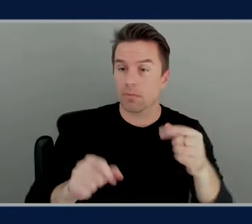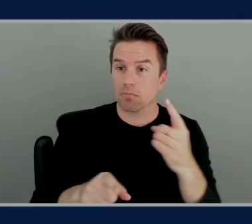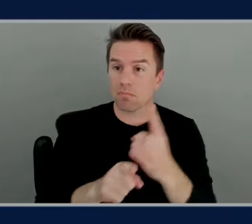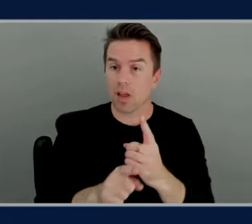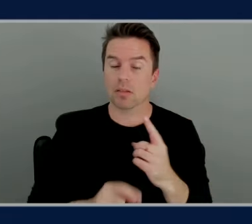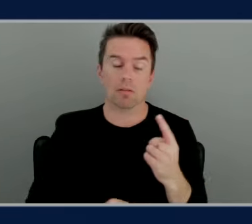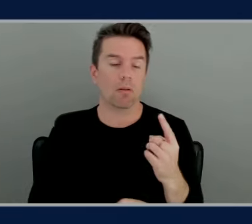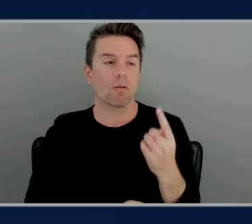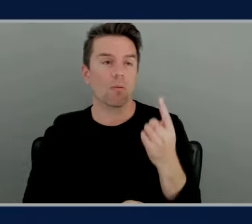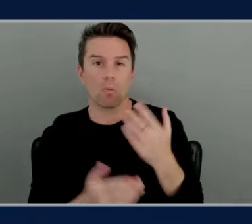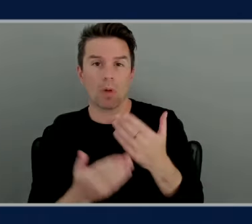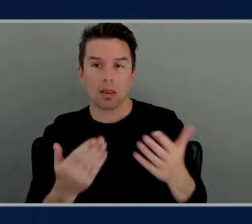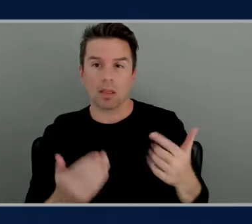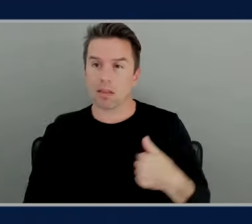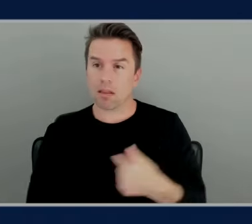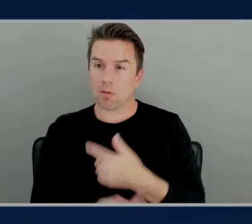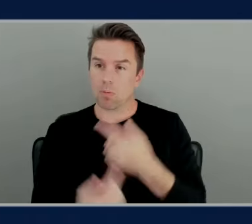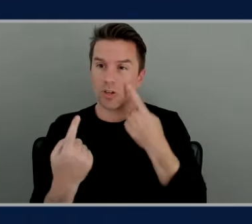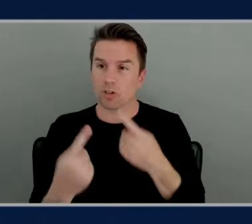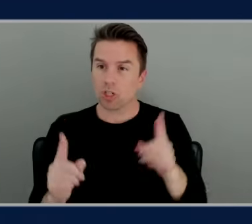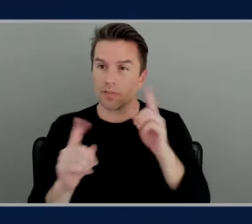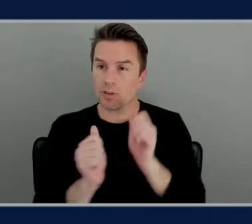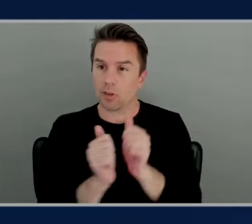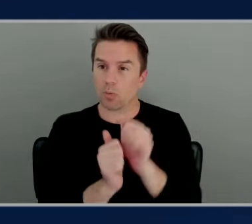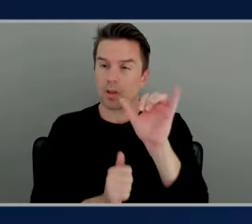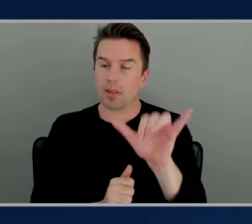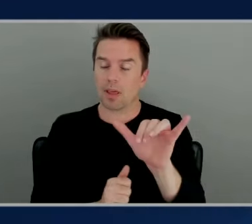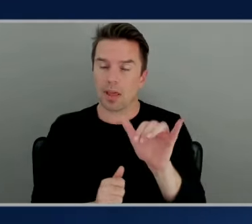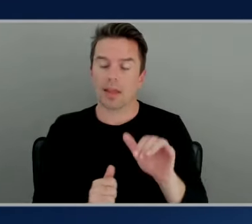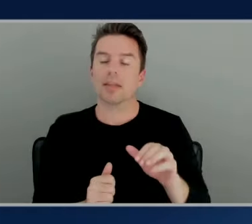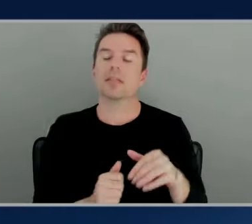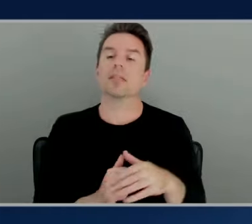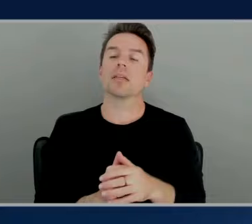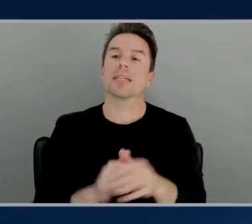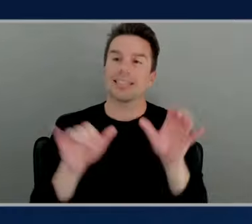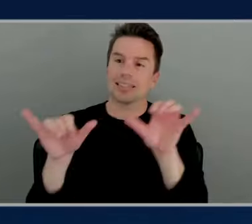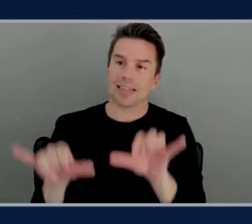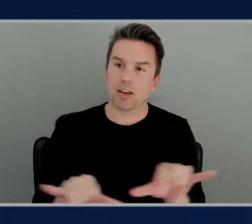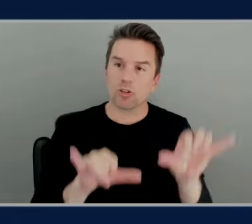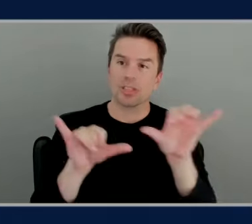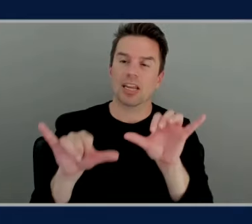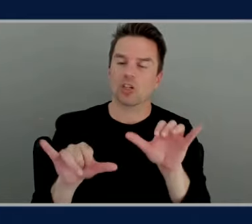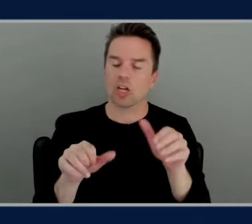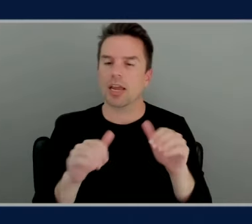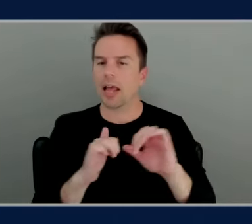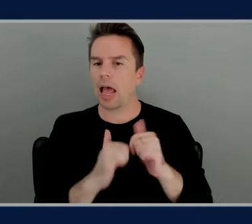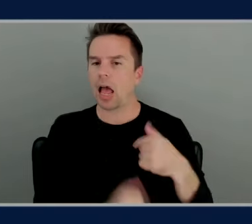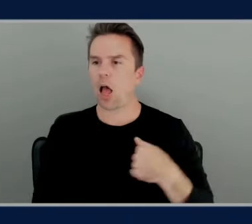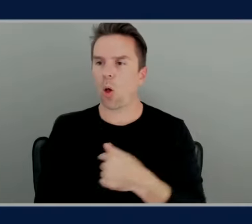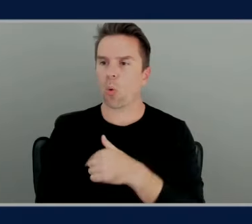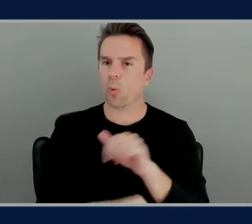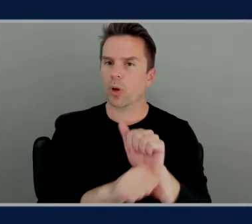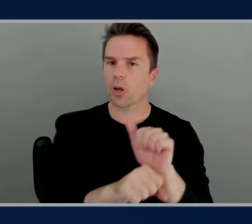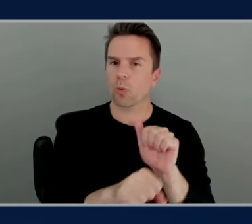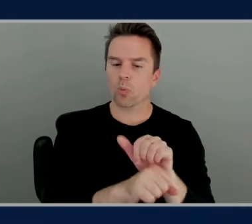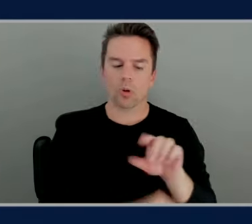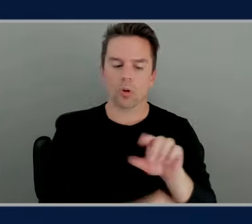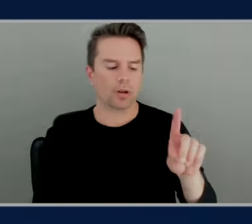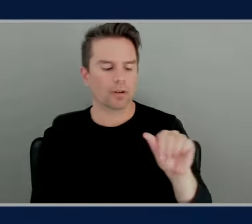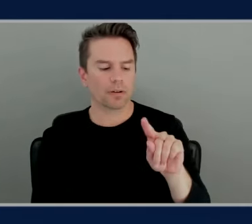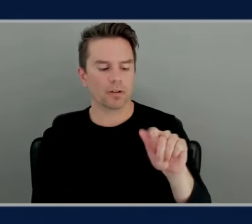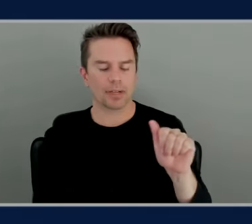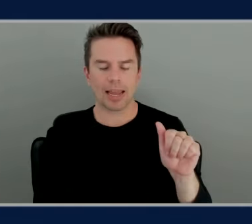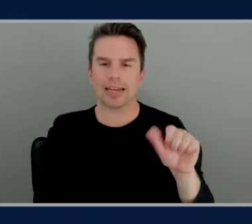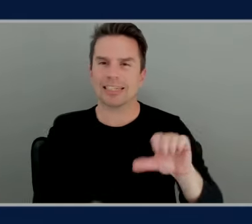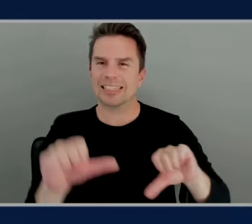with that is standardization of our ways of working. A data scientist within Bayer will be a data scientist regardless of the team they're working